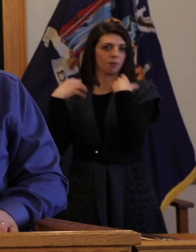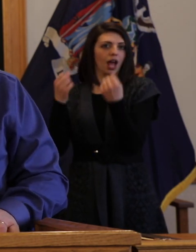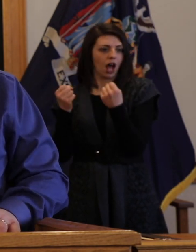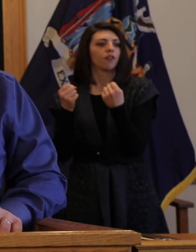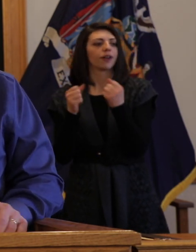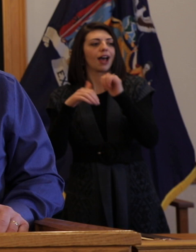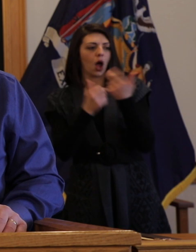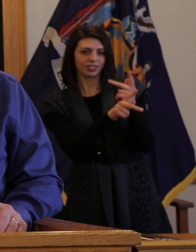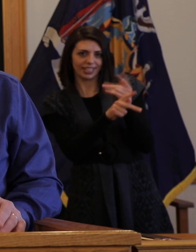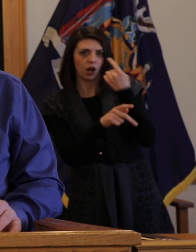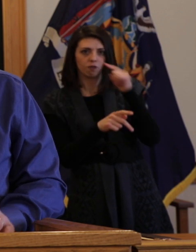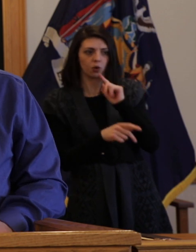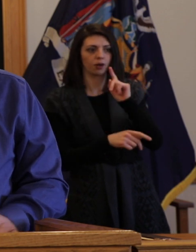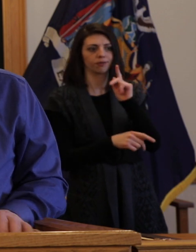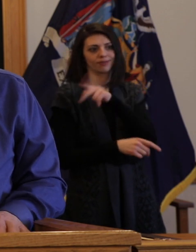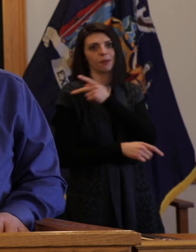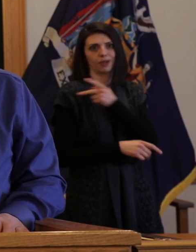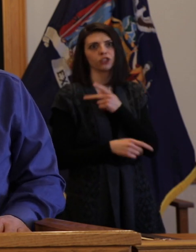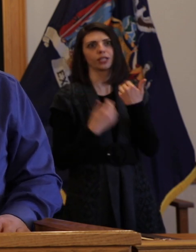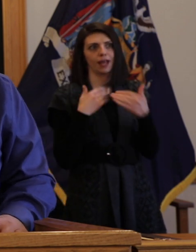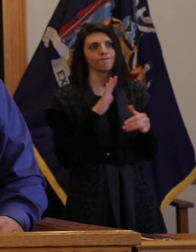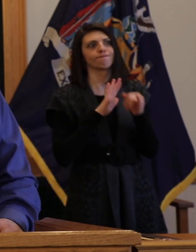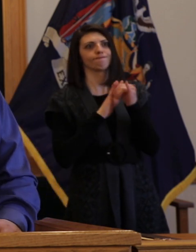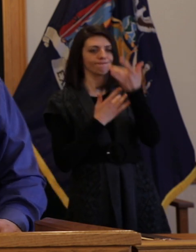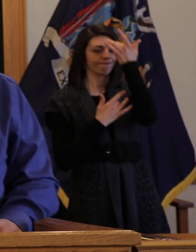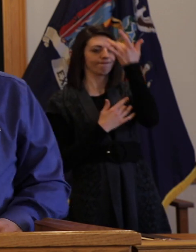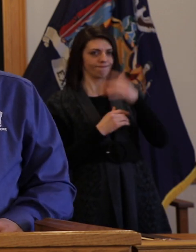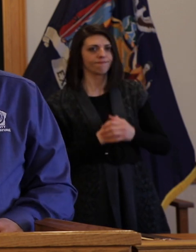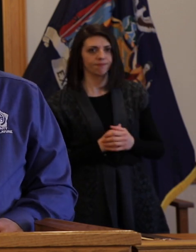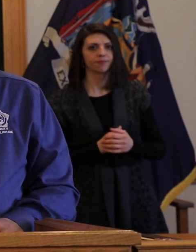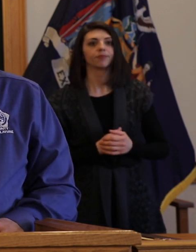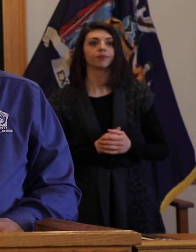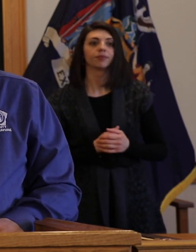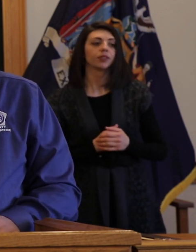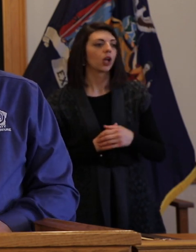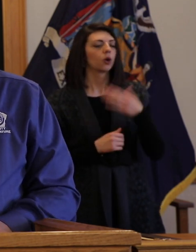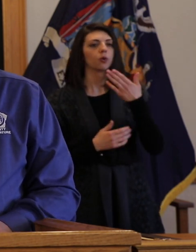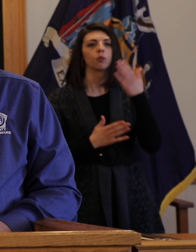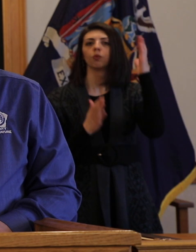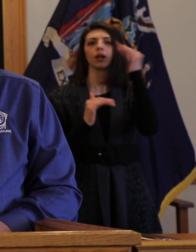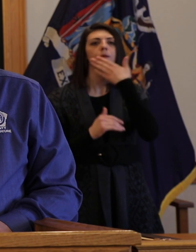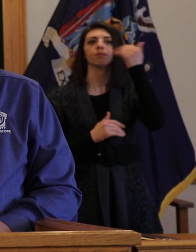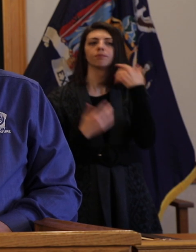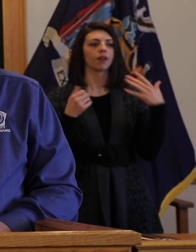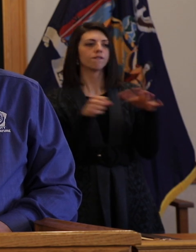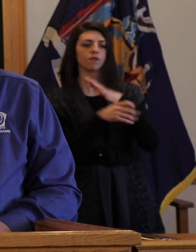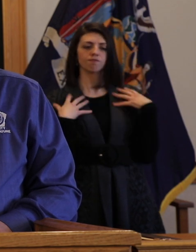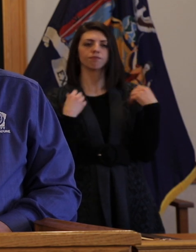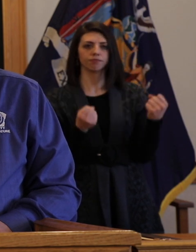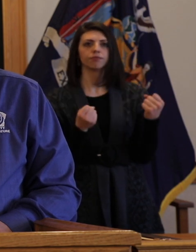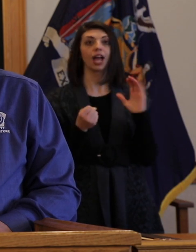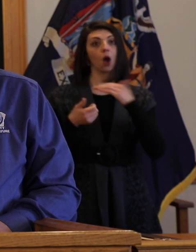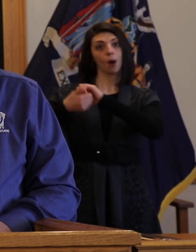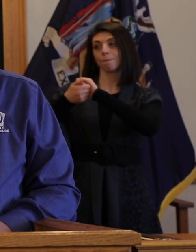infected patients. We wish our residents a full recovery. Our county departments and our community partners have been